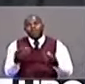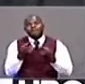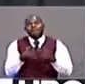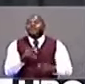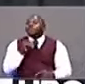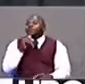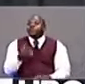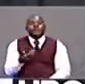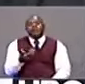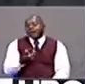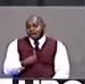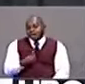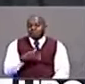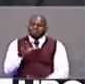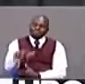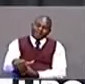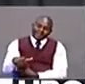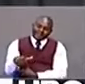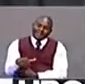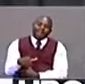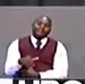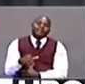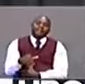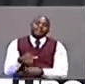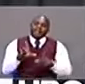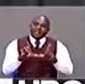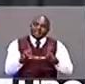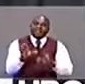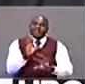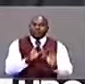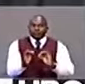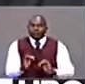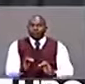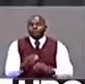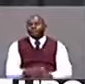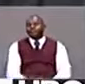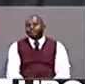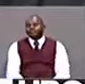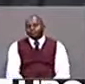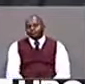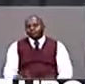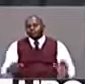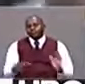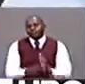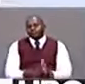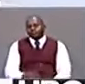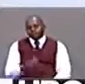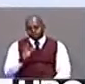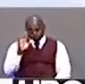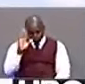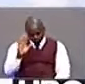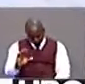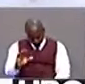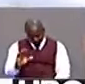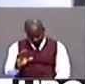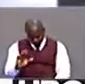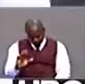don't have the mining license. Point of order. Point of order.